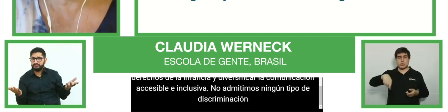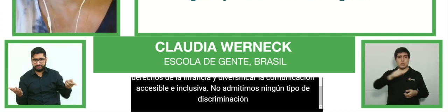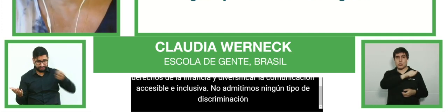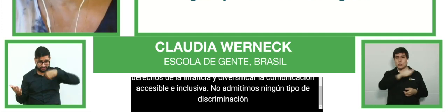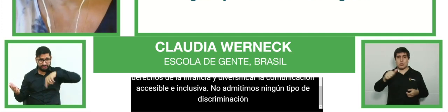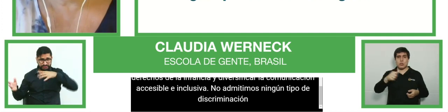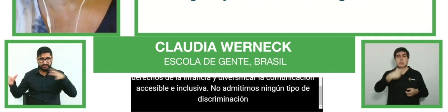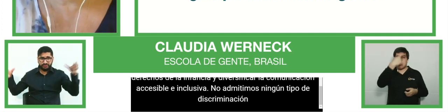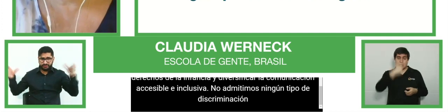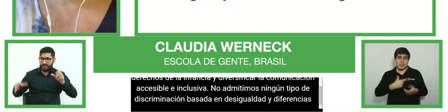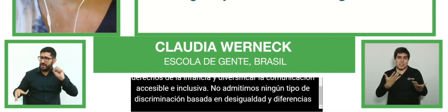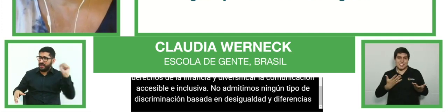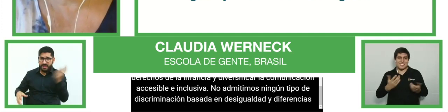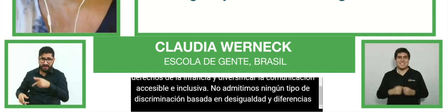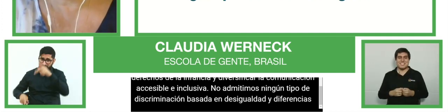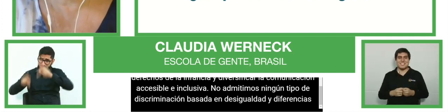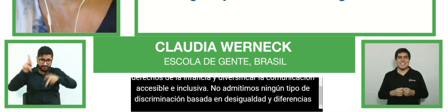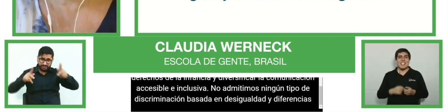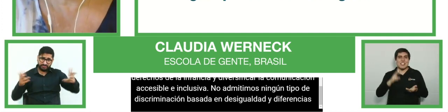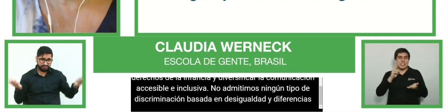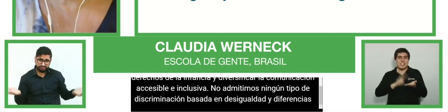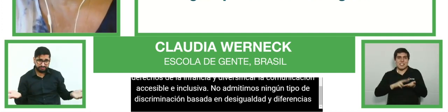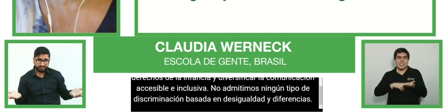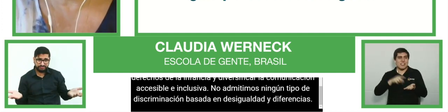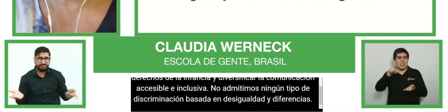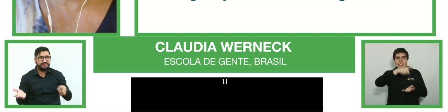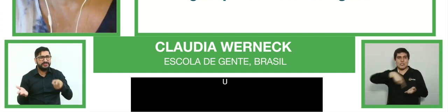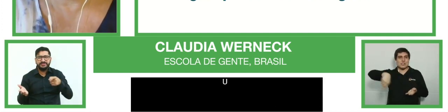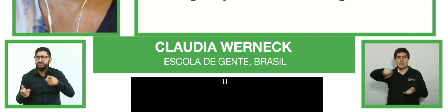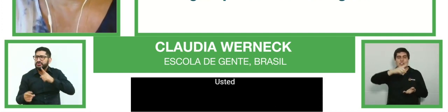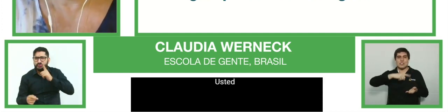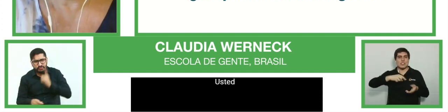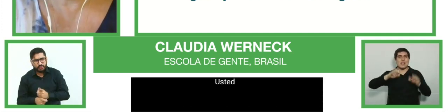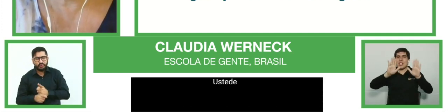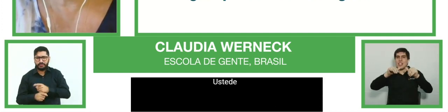the same value as a human being. Next, please.